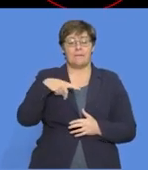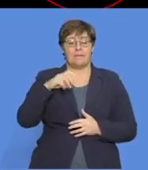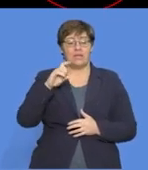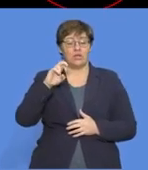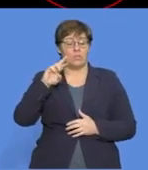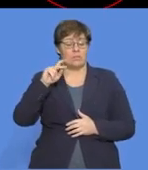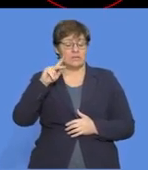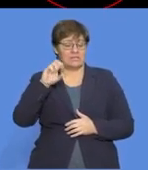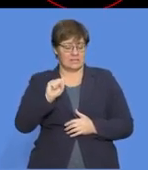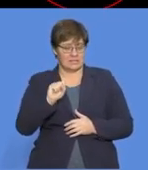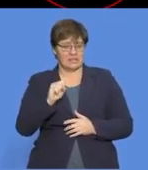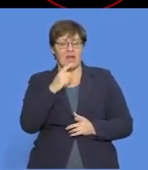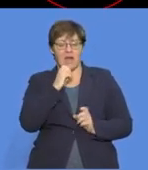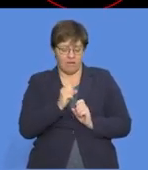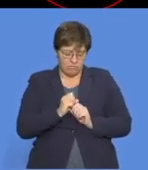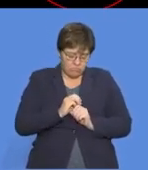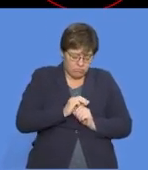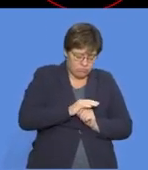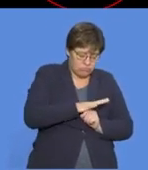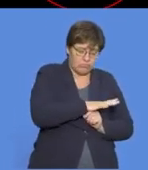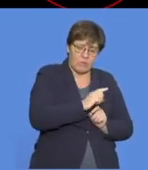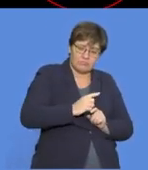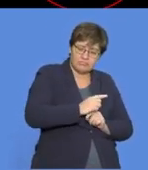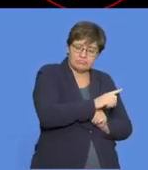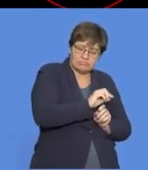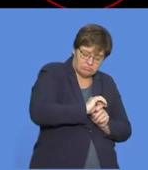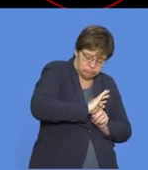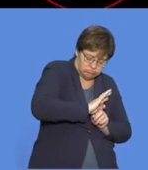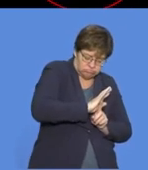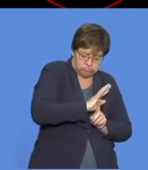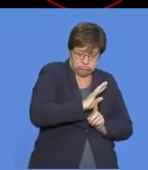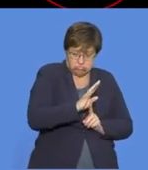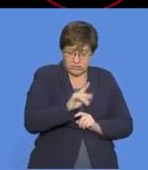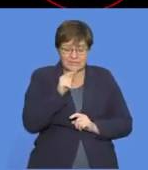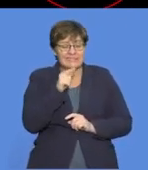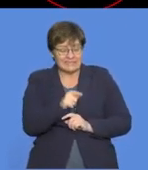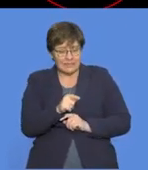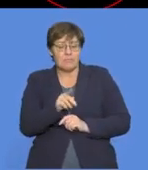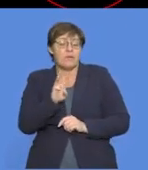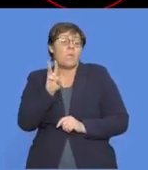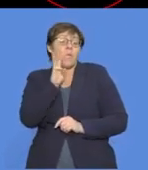this outgrowth. And the outgrowth is where water